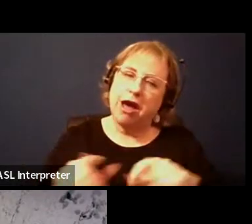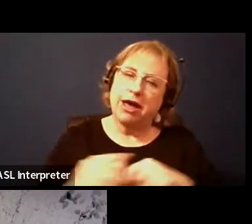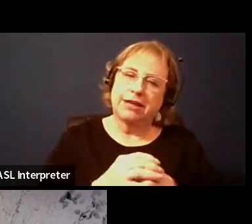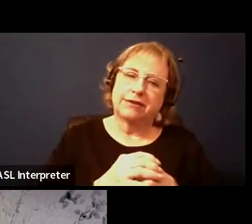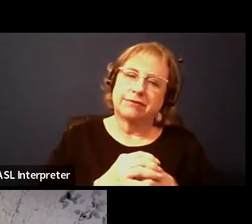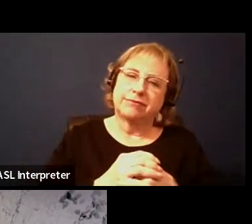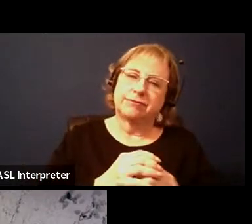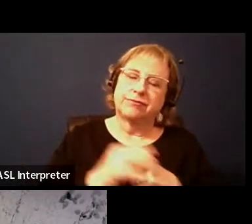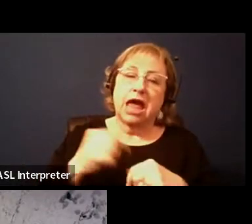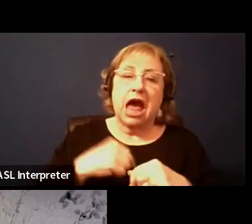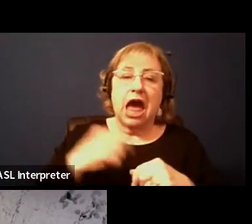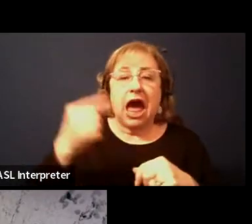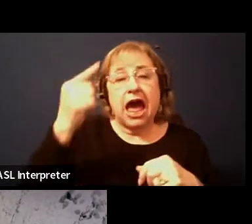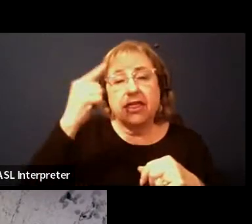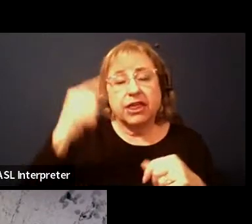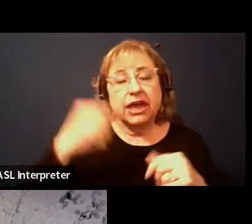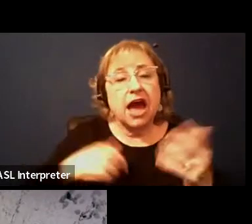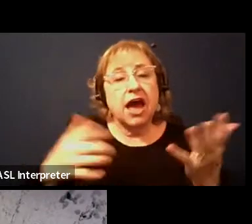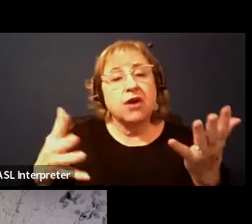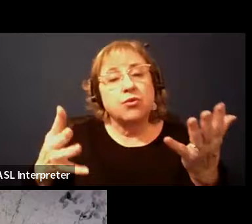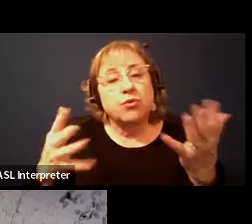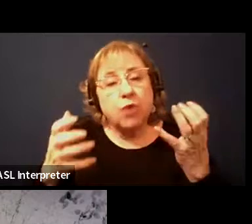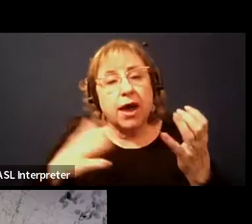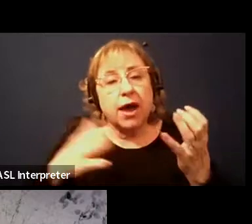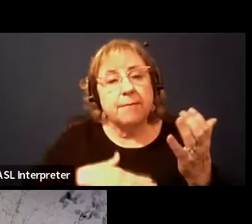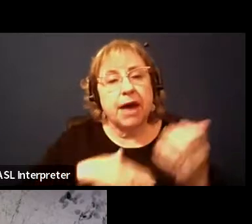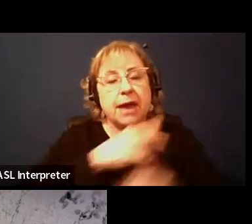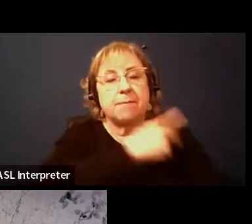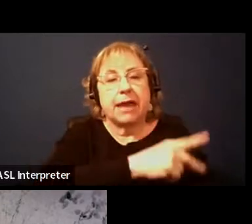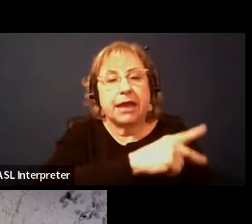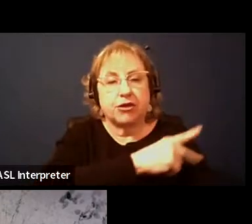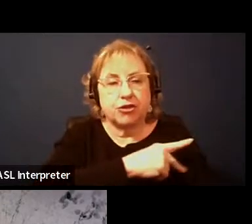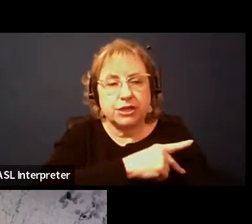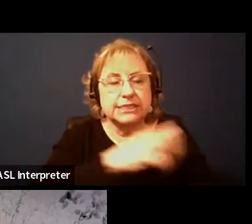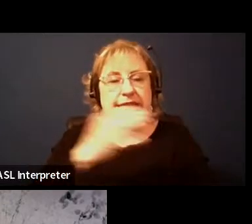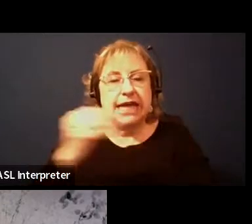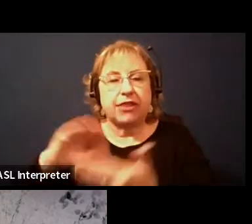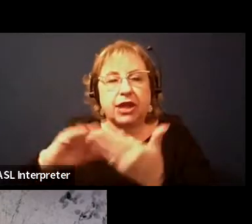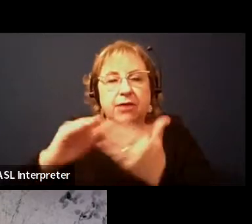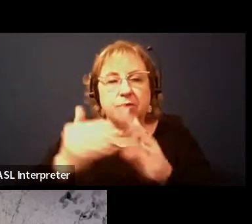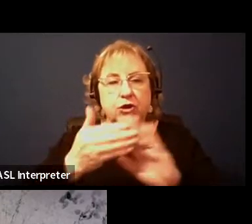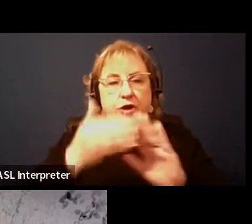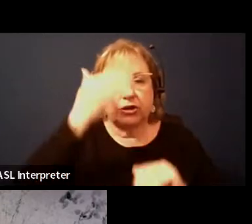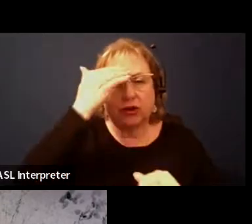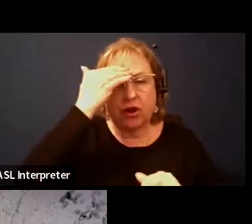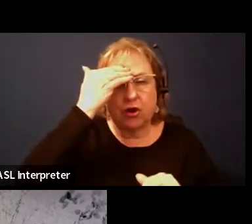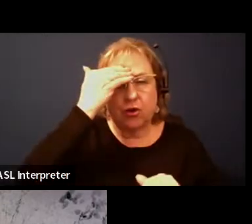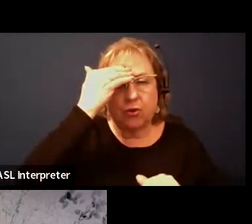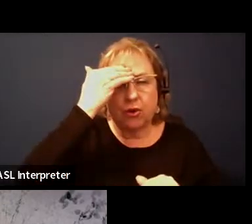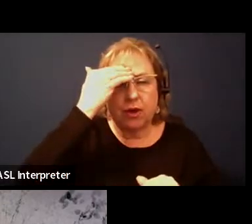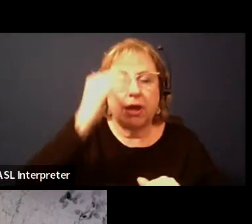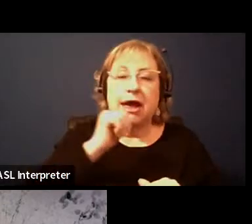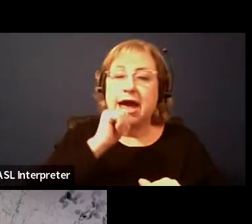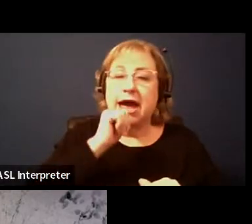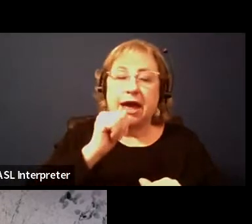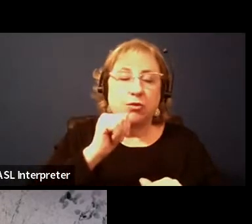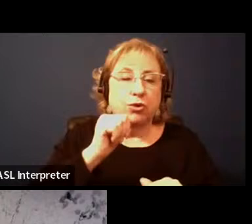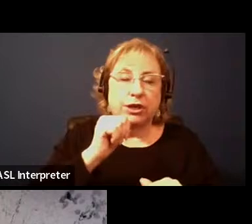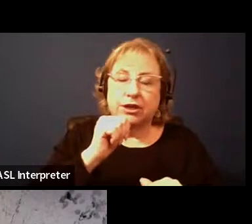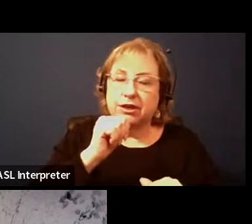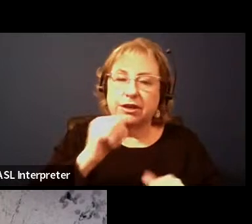think at the end of the day, I really want my patients and our community to know that I wouldn't personally